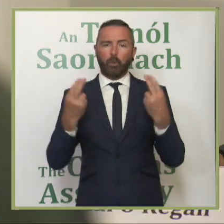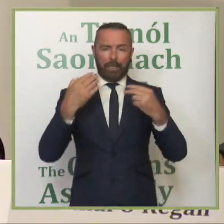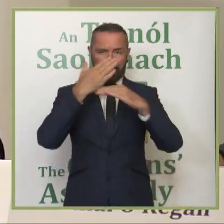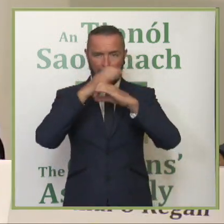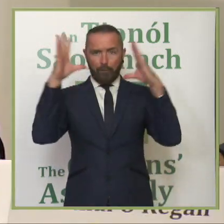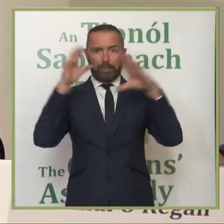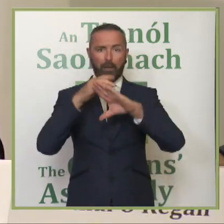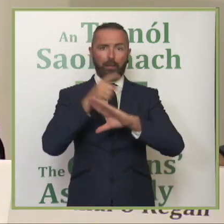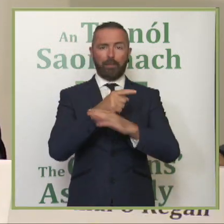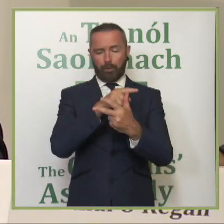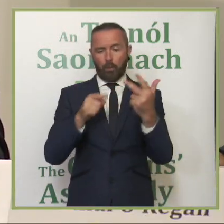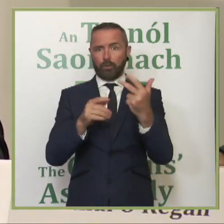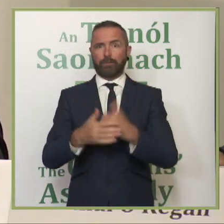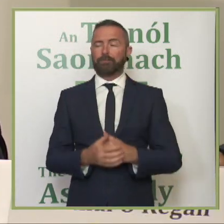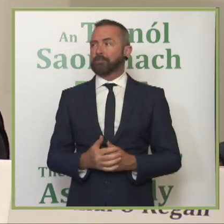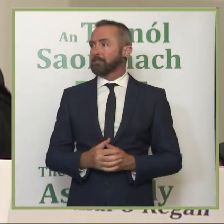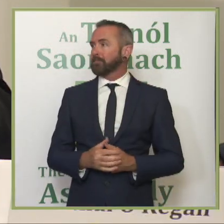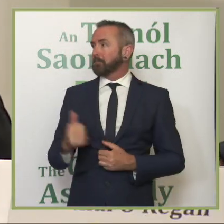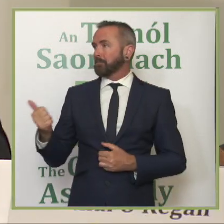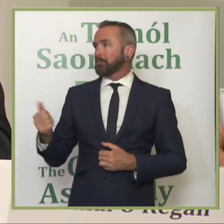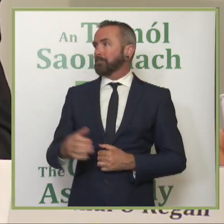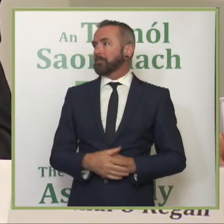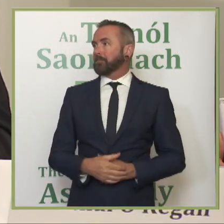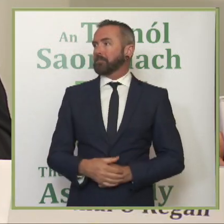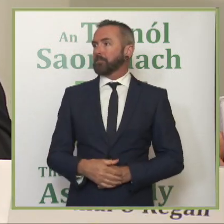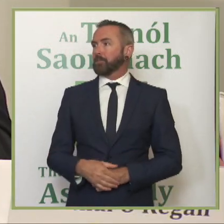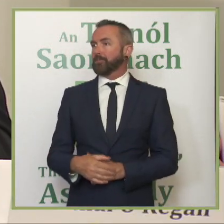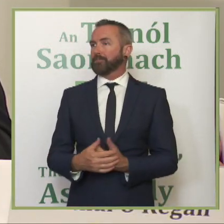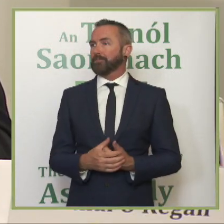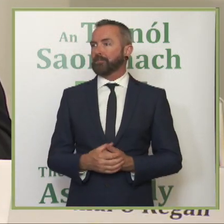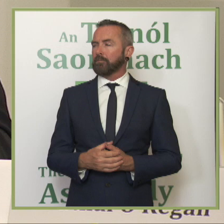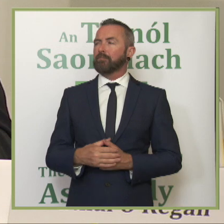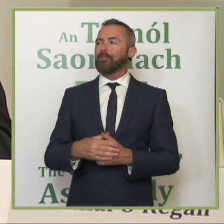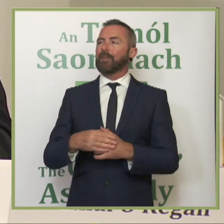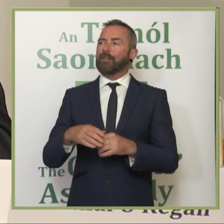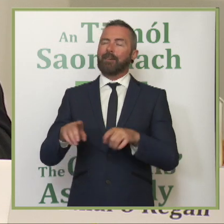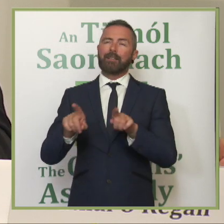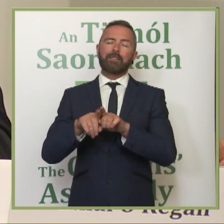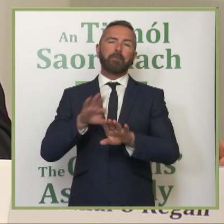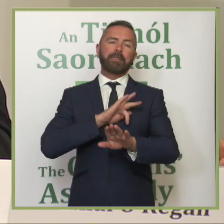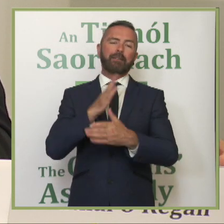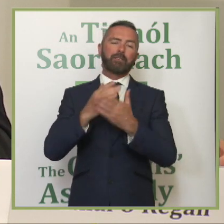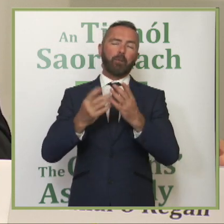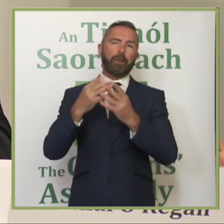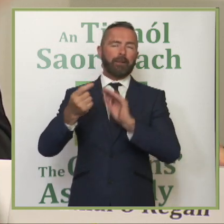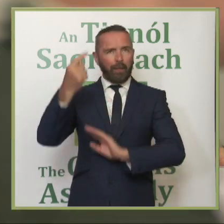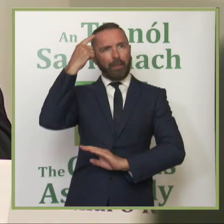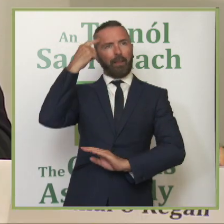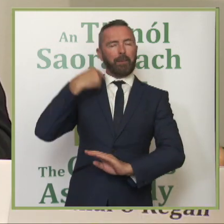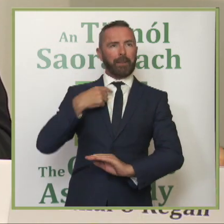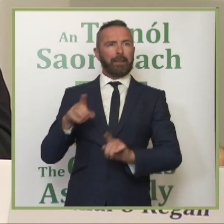Thank you. And some very strong points that are certainly in my head as well, just where I'm at as well, and understanding some